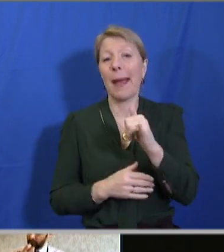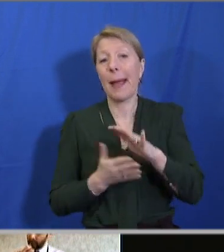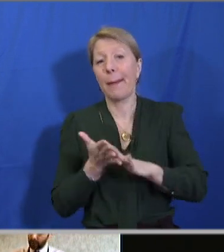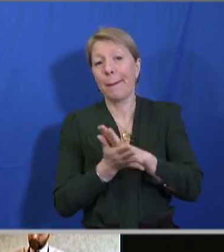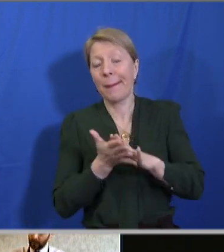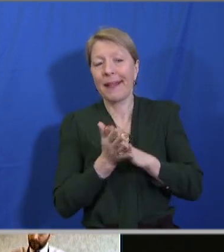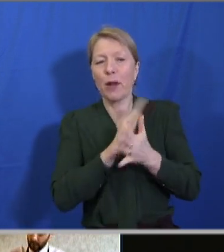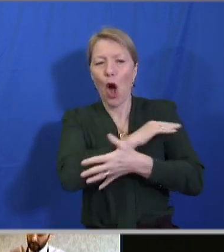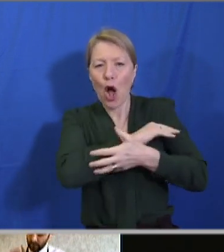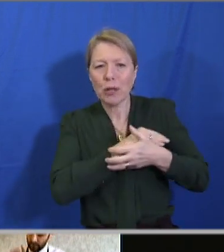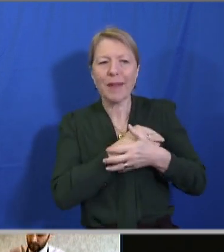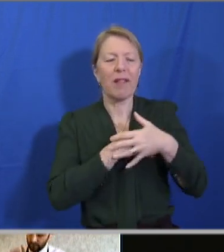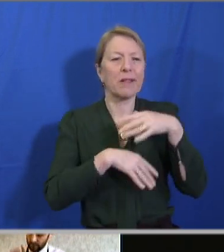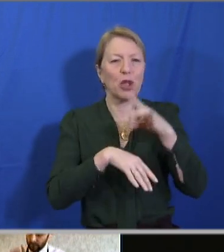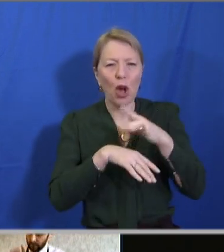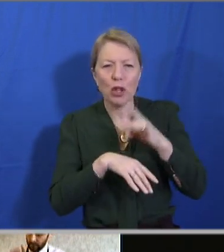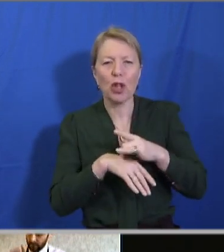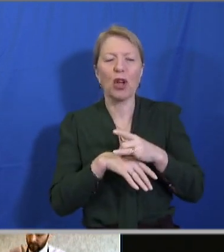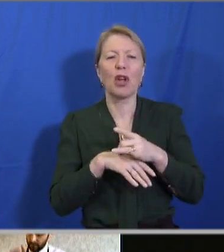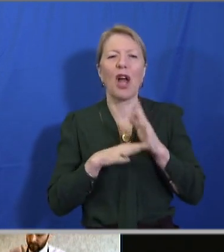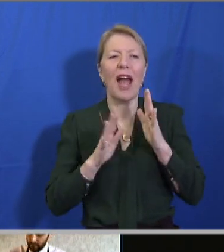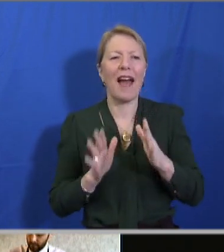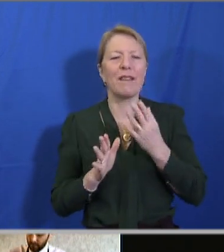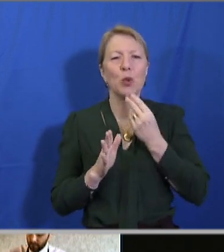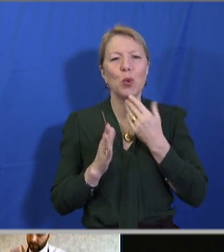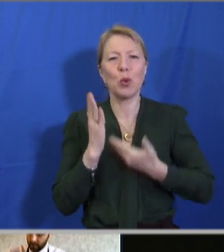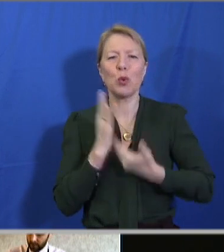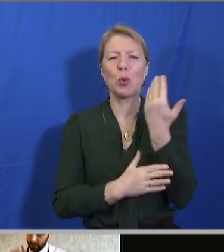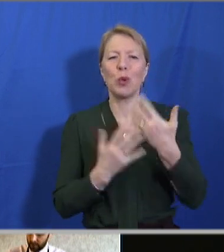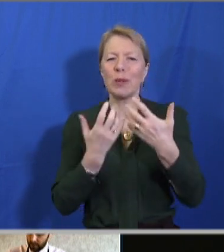make use of appropriate support services and technologies.